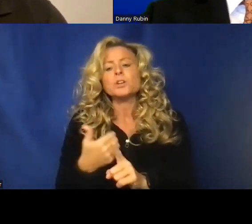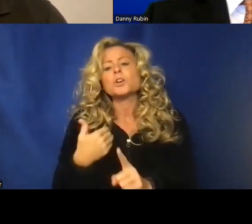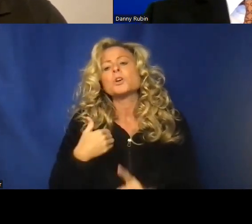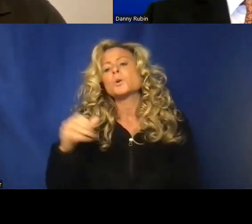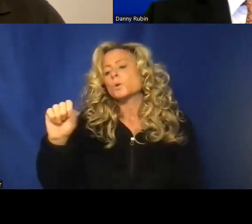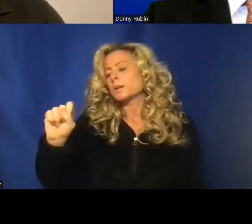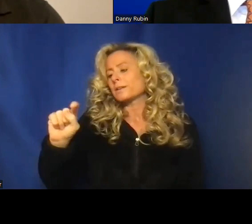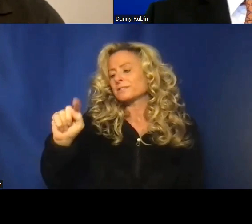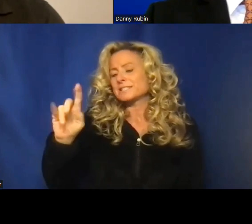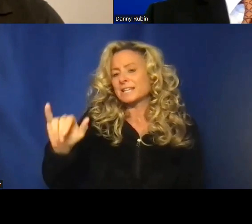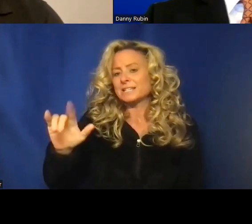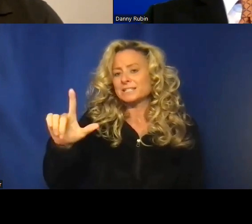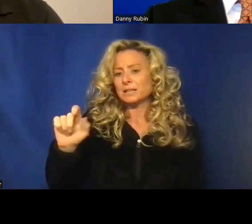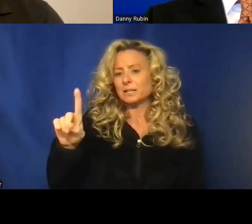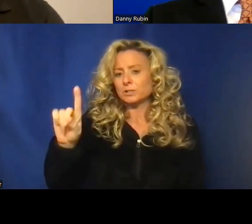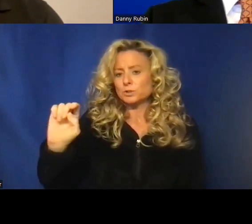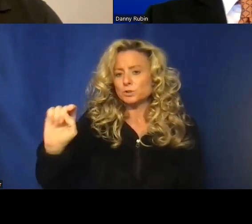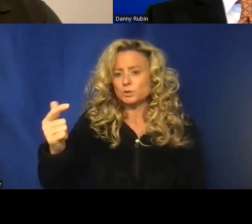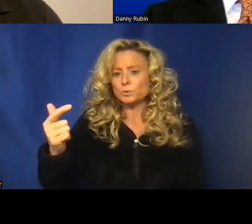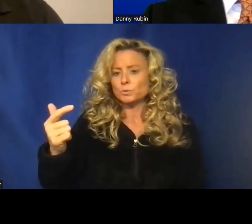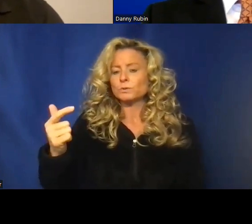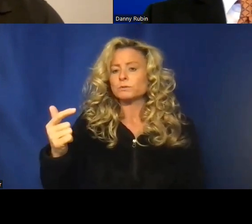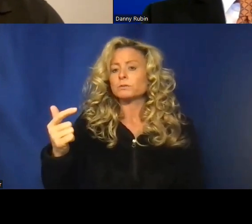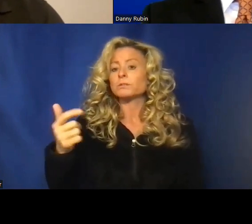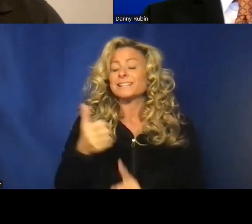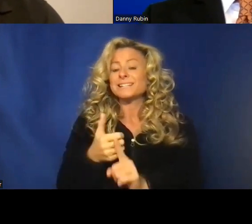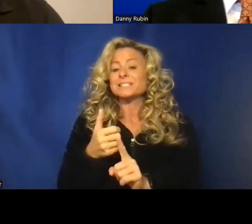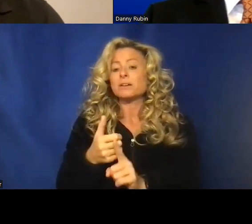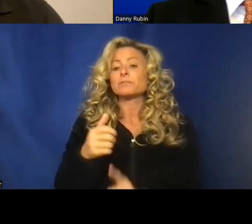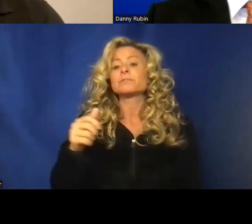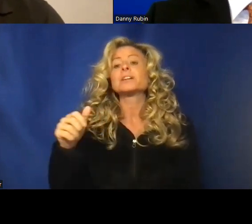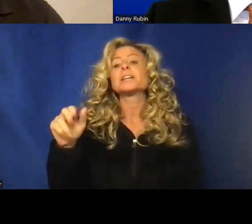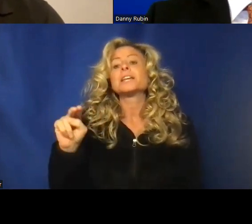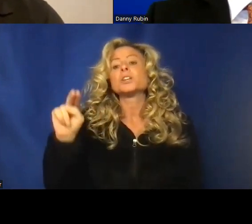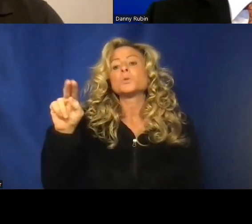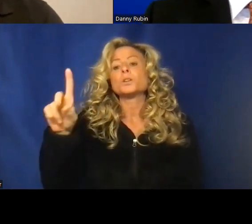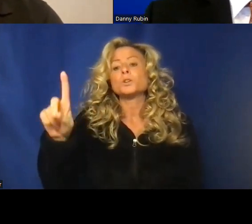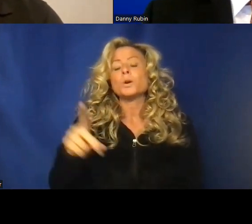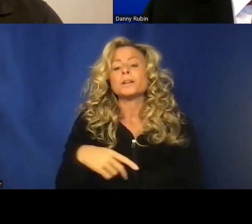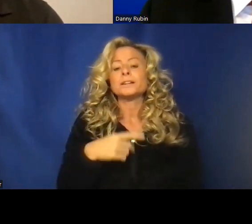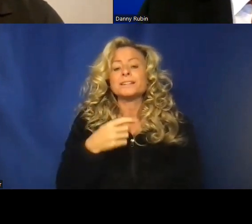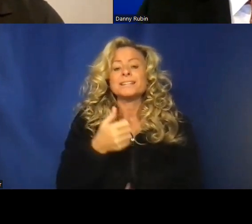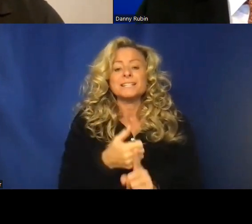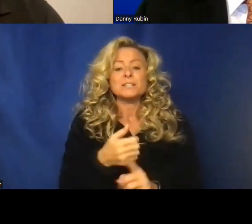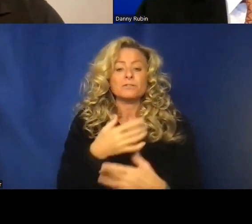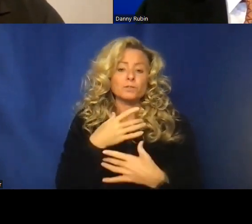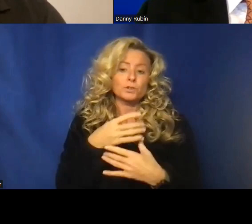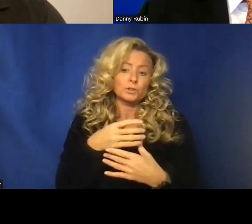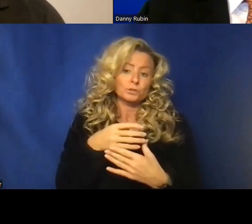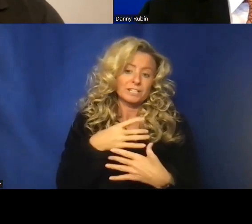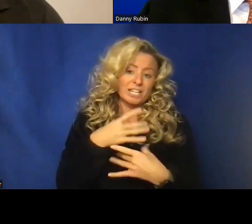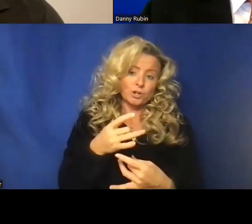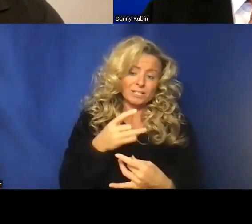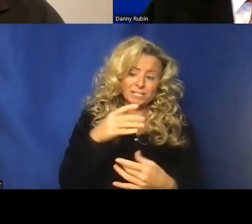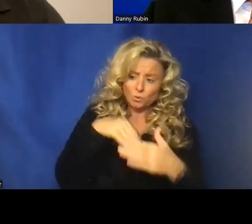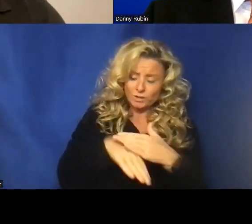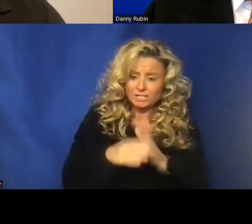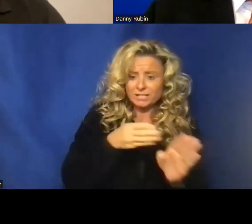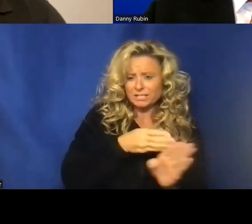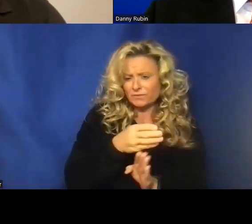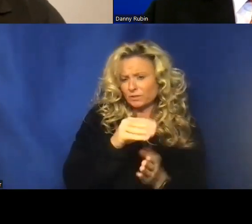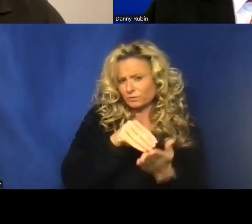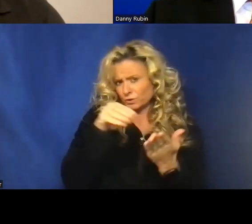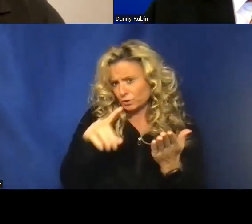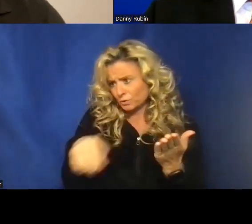LeDuc's class in Flasher High School, North Dakota. For students who are interested in going into this field, what are